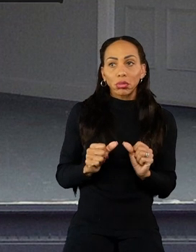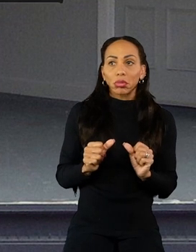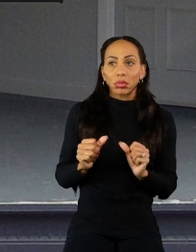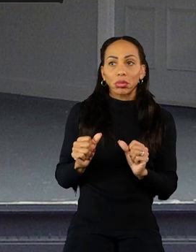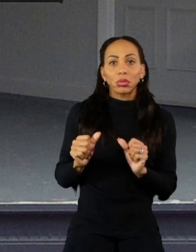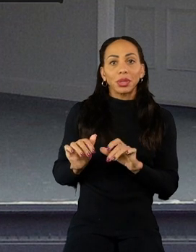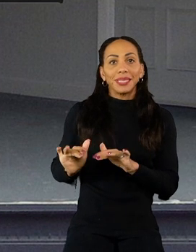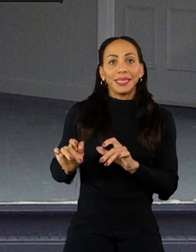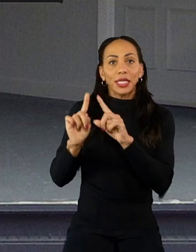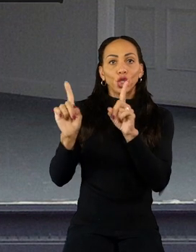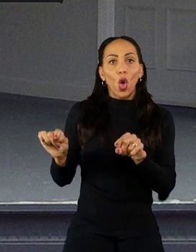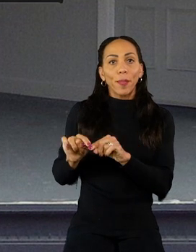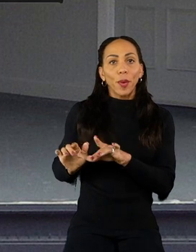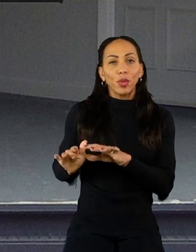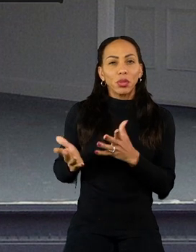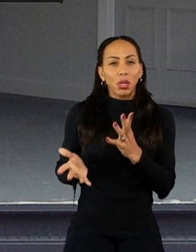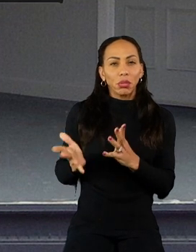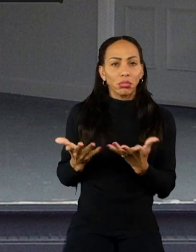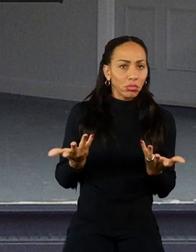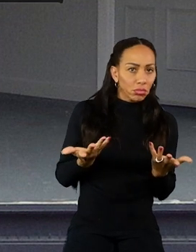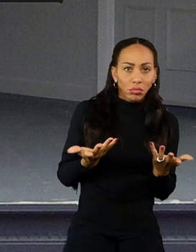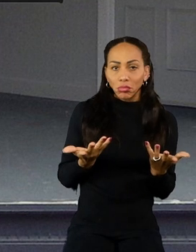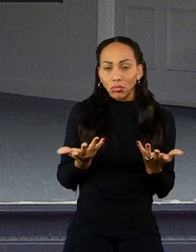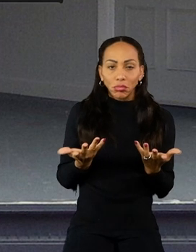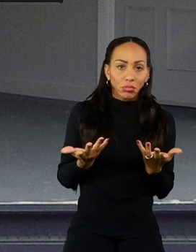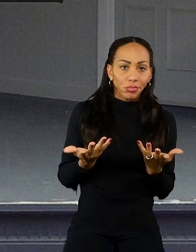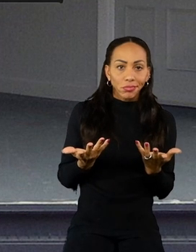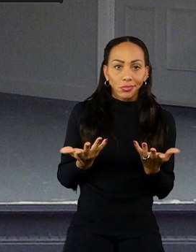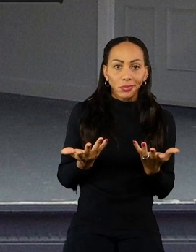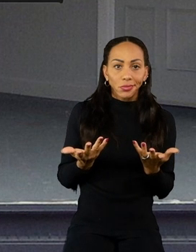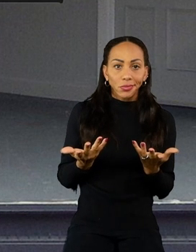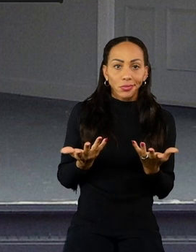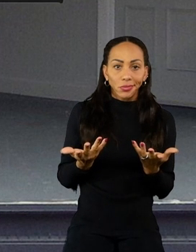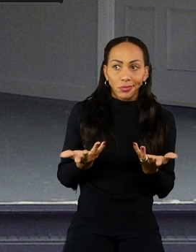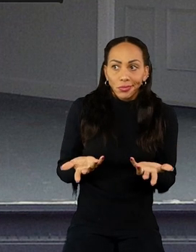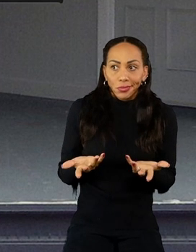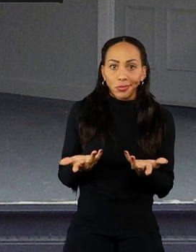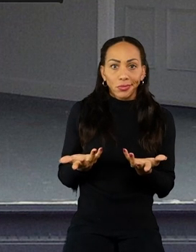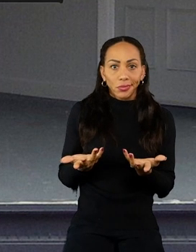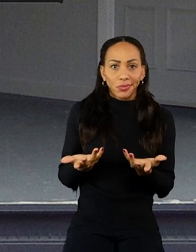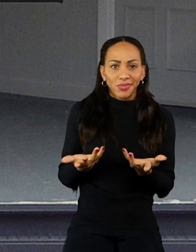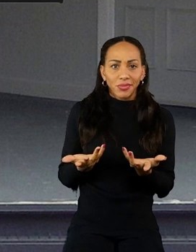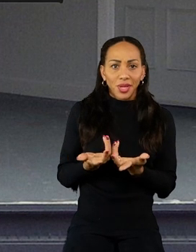run? Yeah. You know, on a desktop computer that has, I mean, I don't know how you,